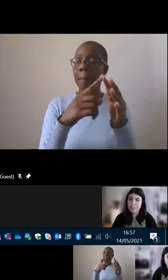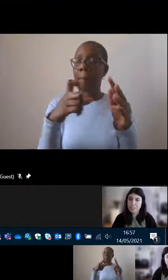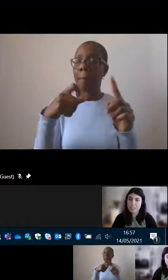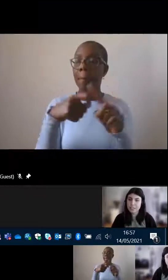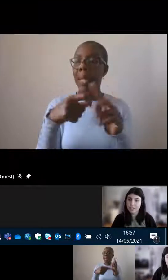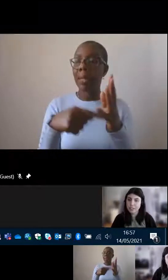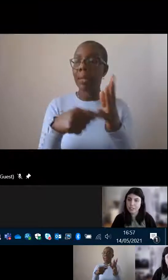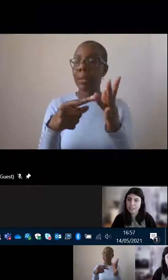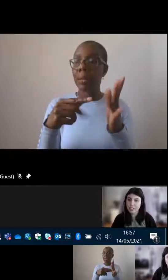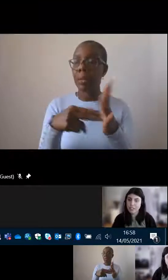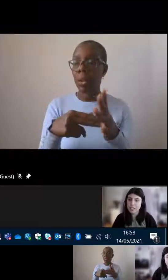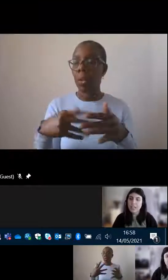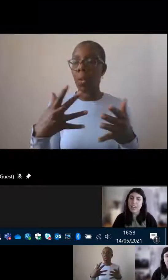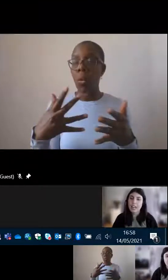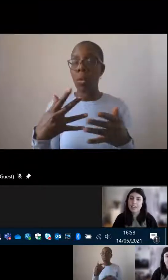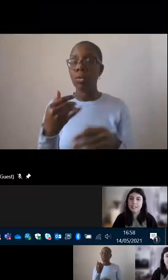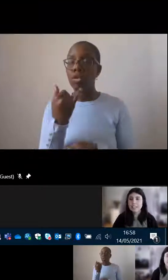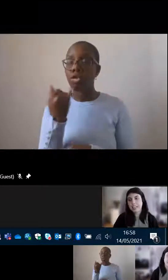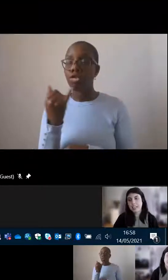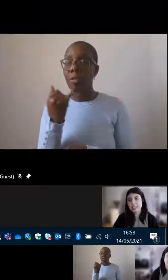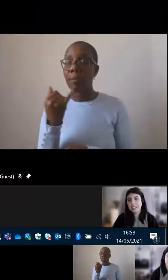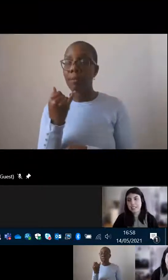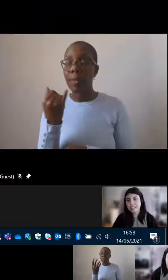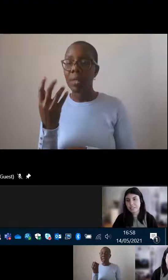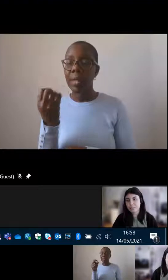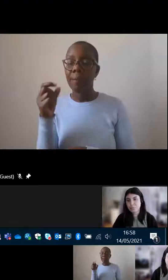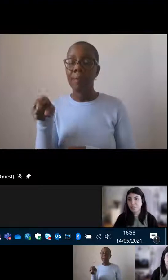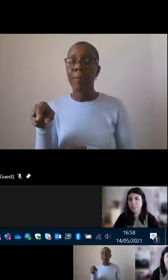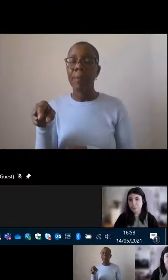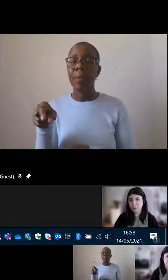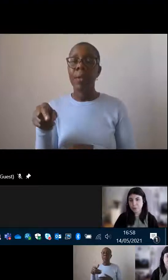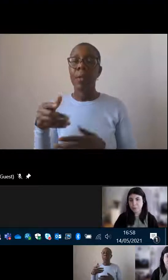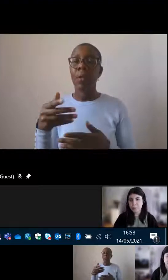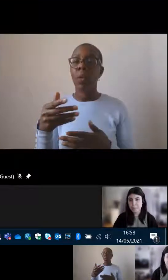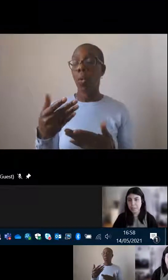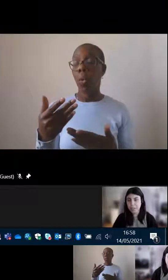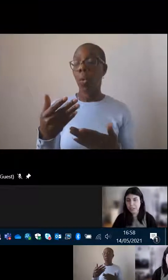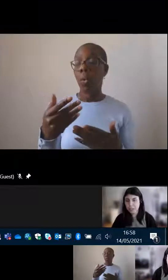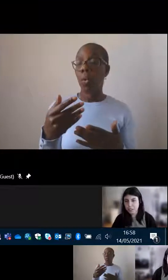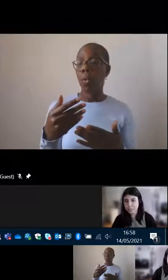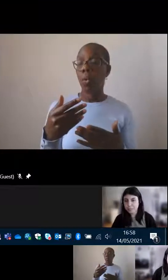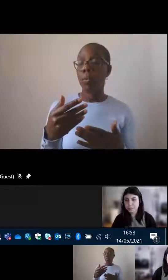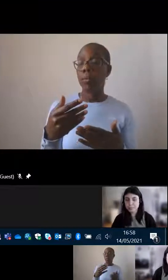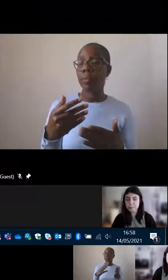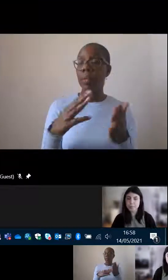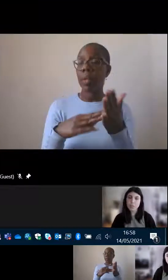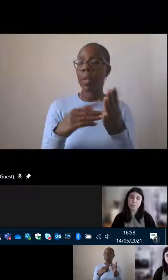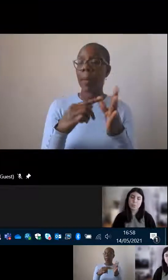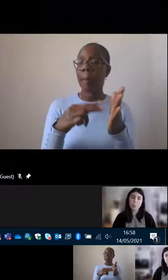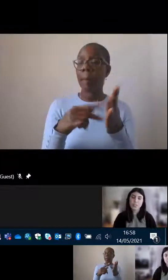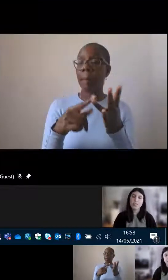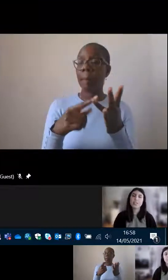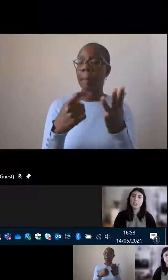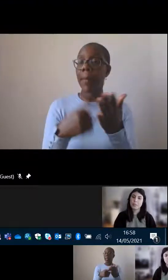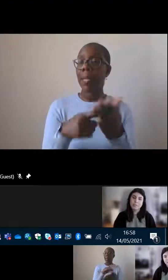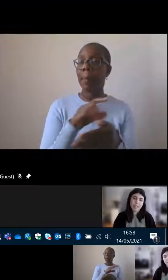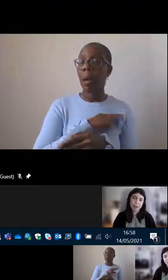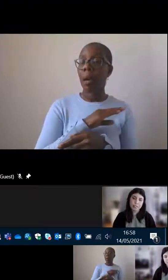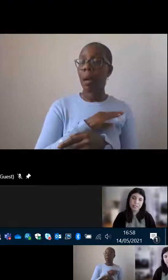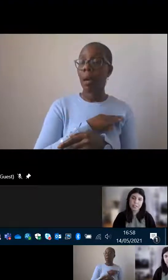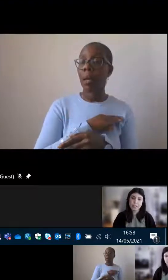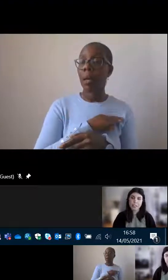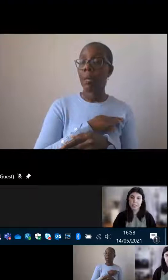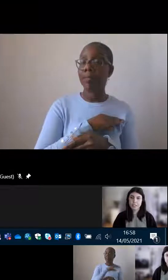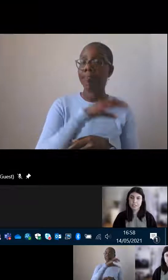High Street in Stratford, and 997 Romford Road in Manor Park. So what they do is